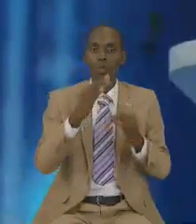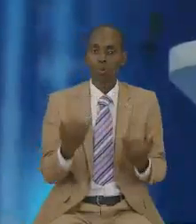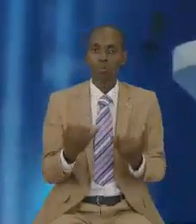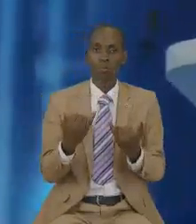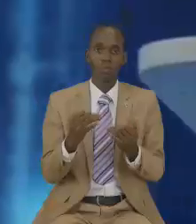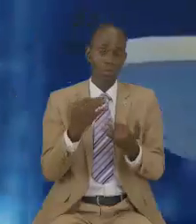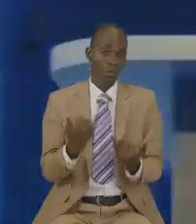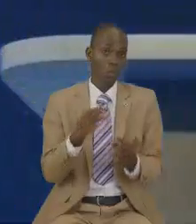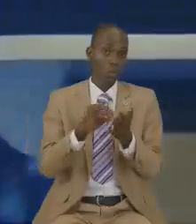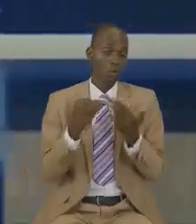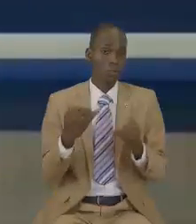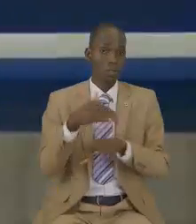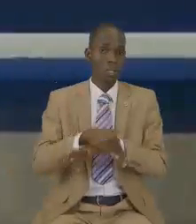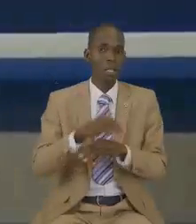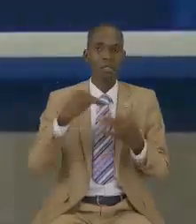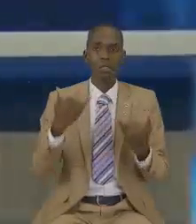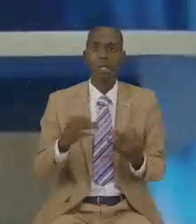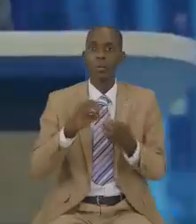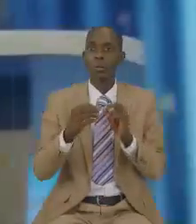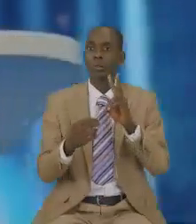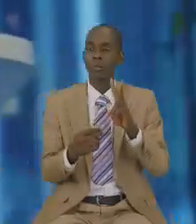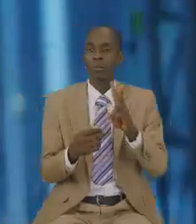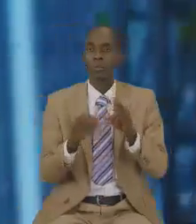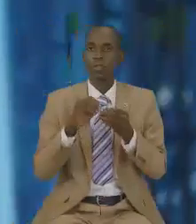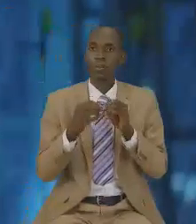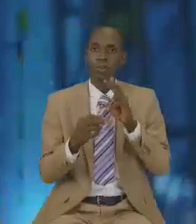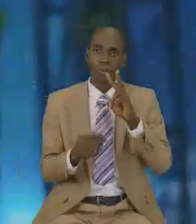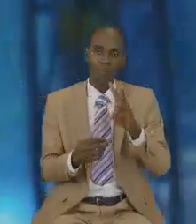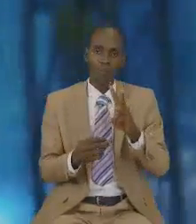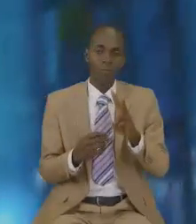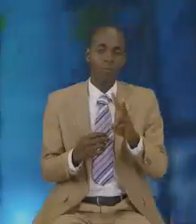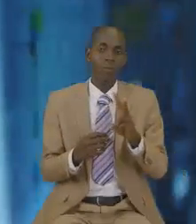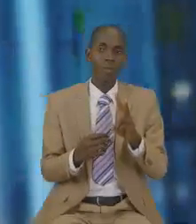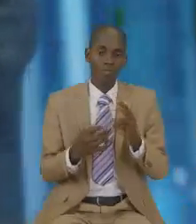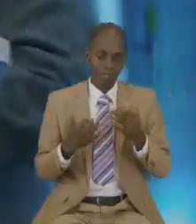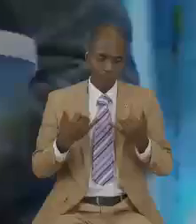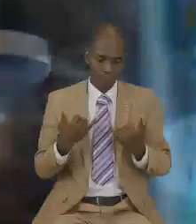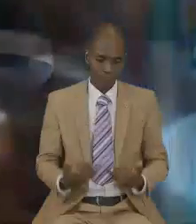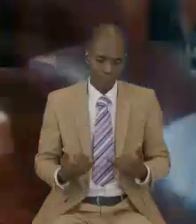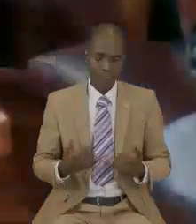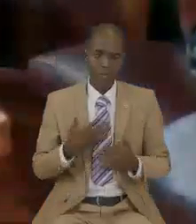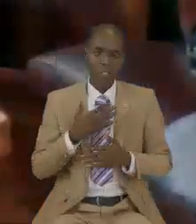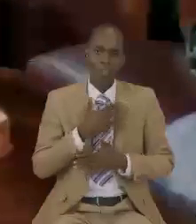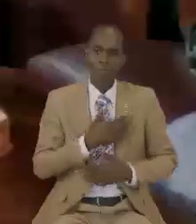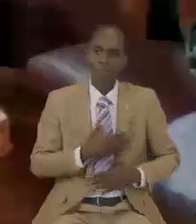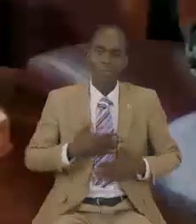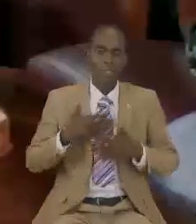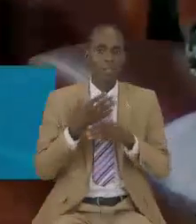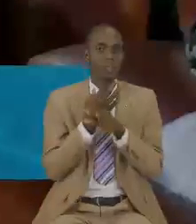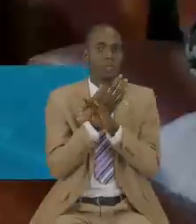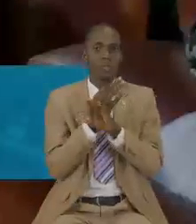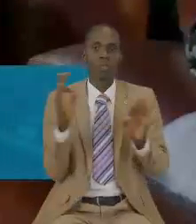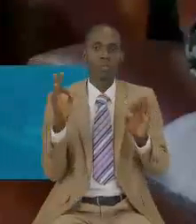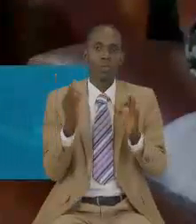number two here now. Number two, we're looking at present, pleasant freedom